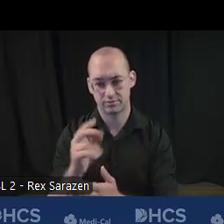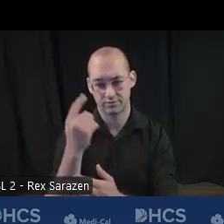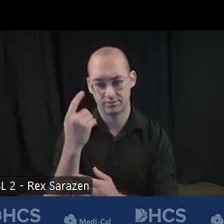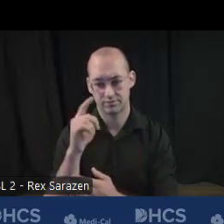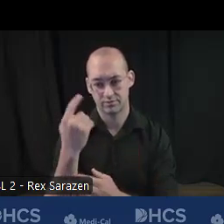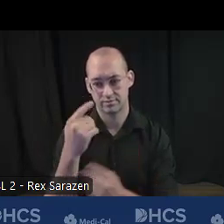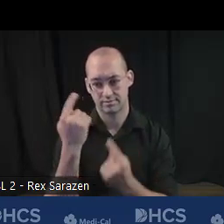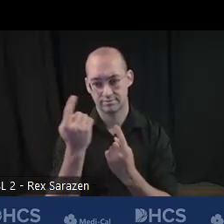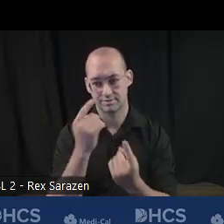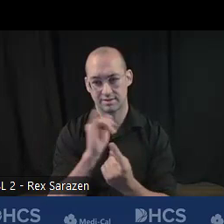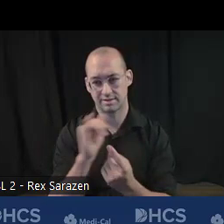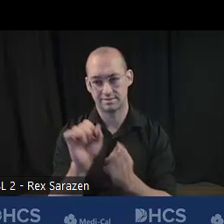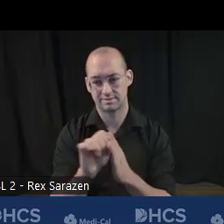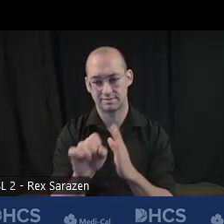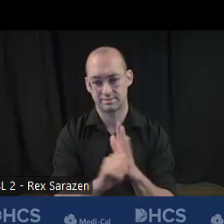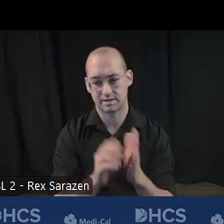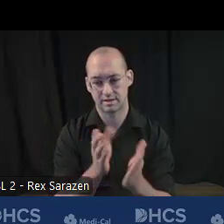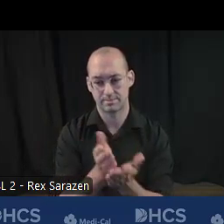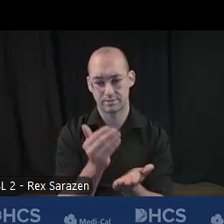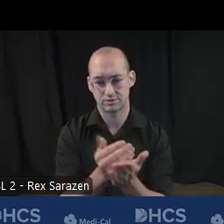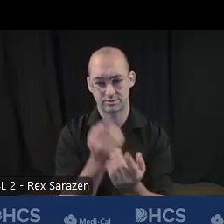considerations like state budget conditions.